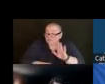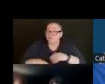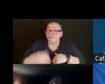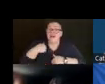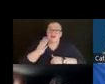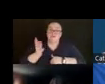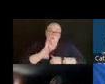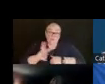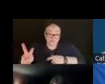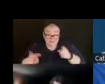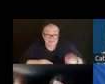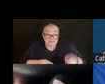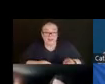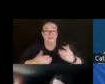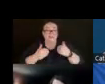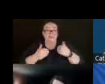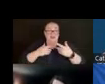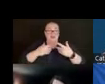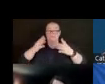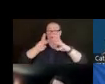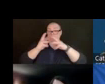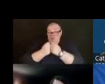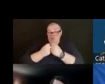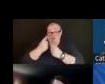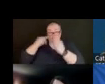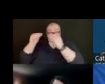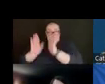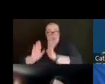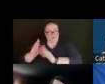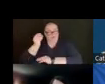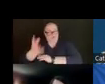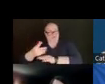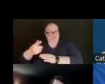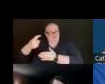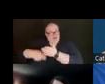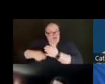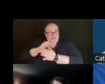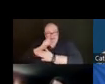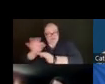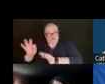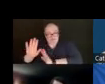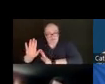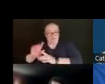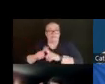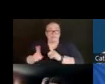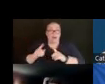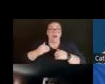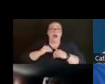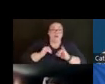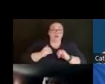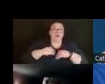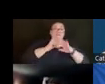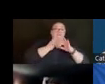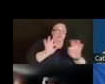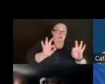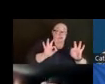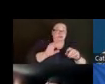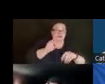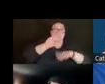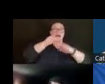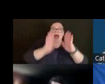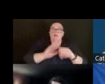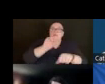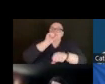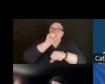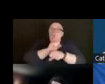housing workshop, learning about housing. We do charge for that. We also have free housing workbooks written